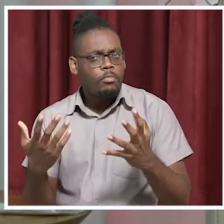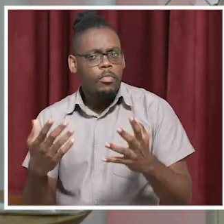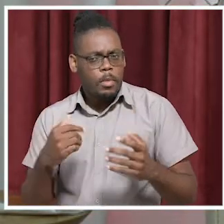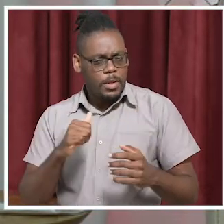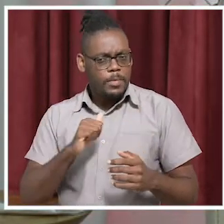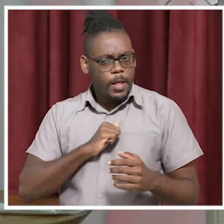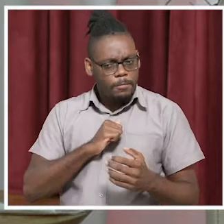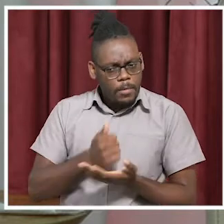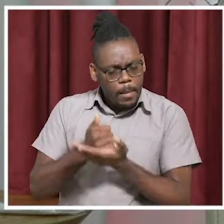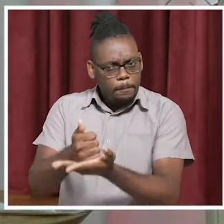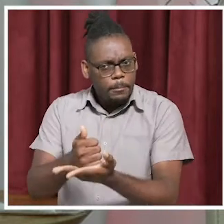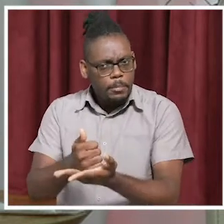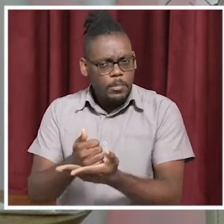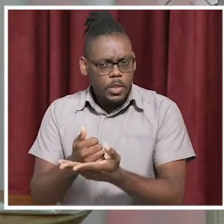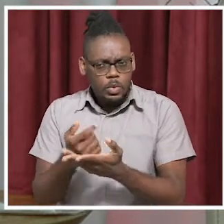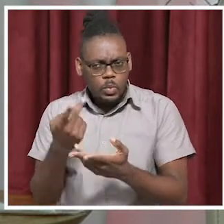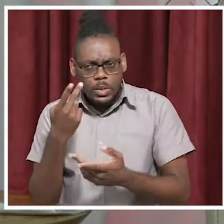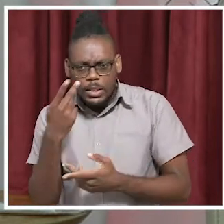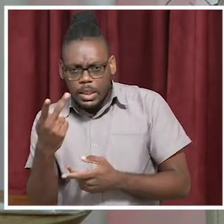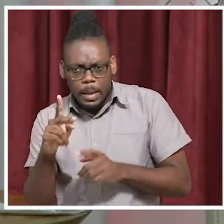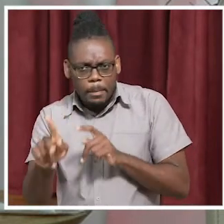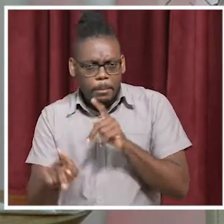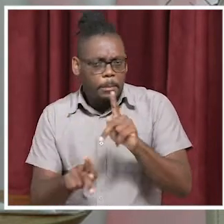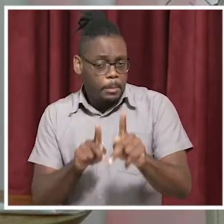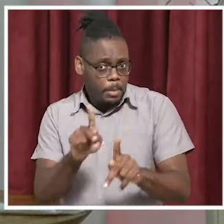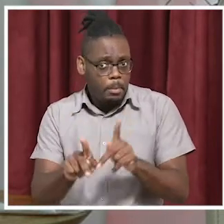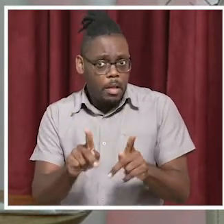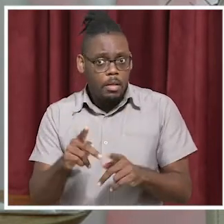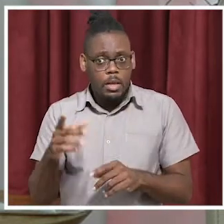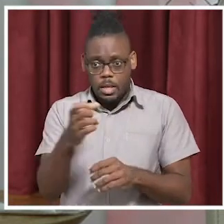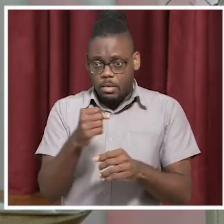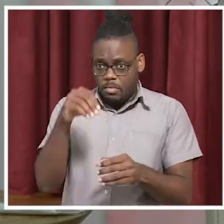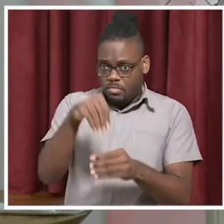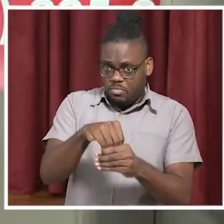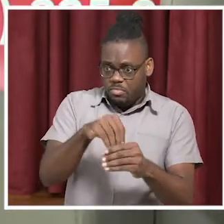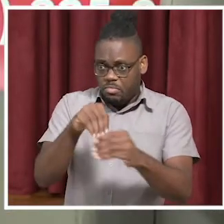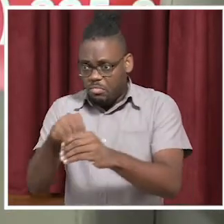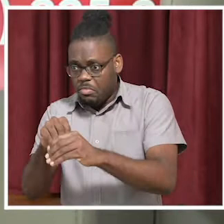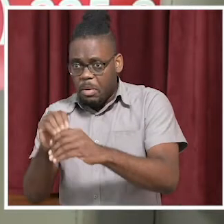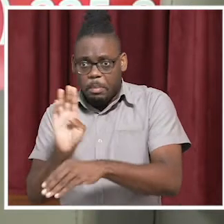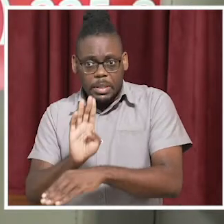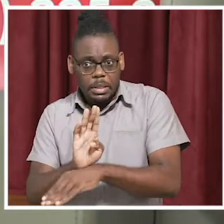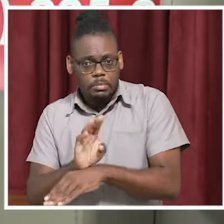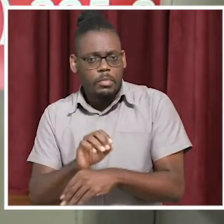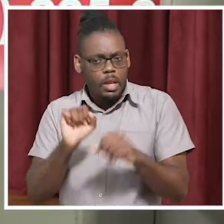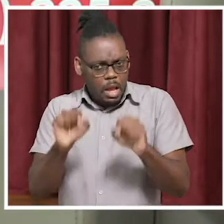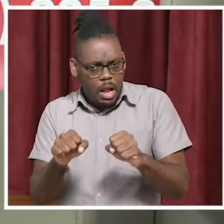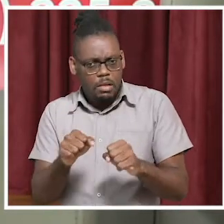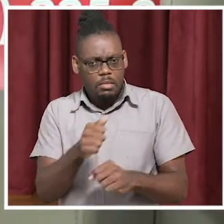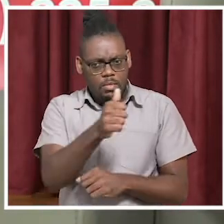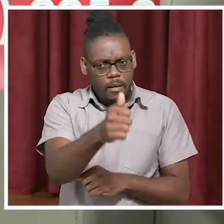entrepreneurs, we can help ourselves. Who is the National Commission for Self-Help? Okay, so the National Commission for